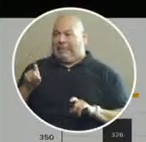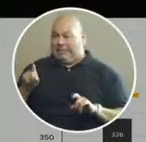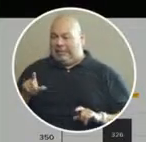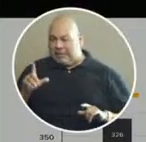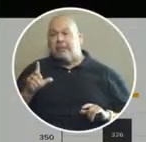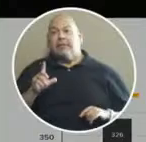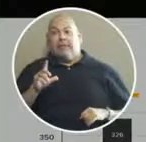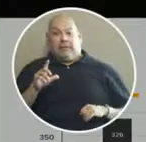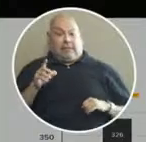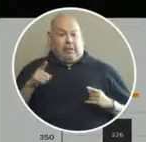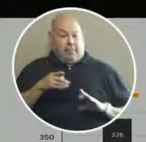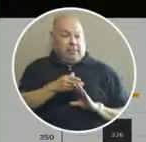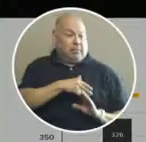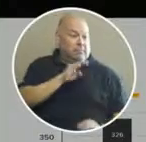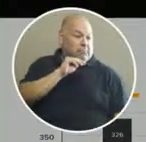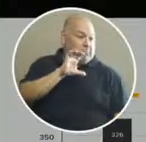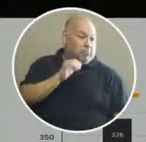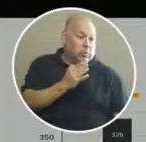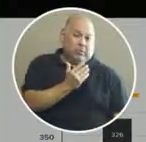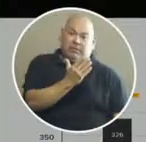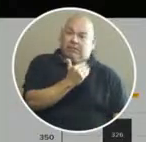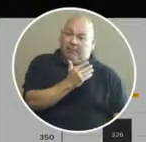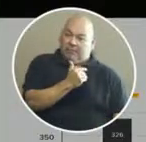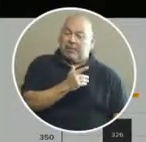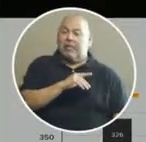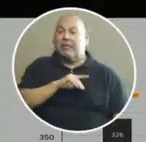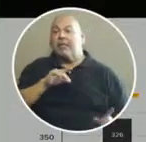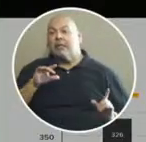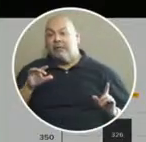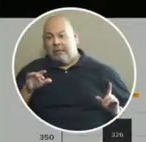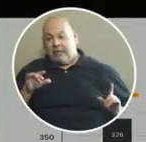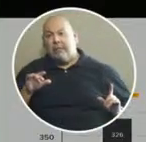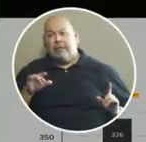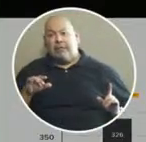on March 15 and visited approximately